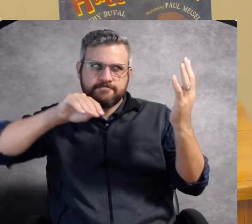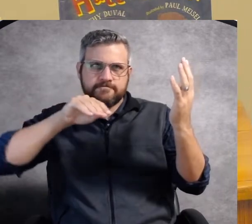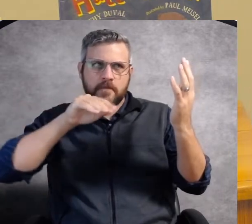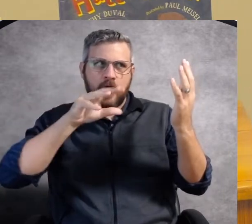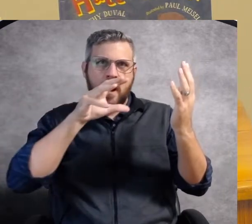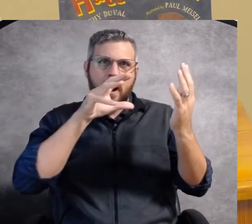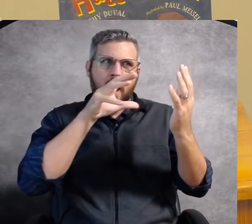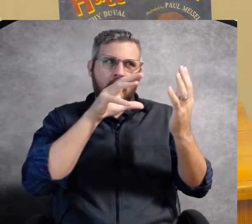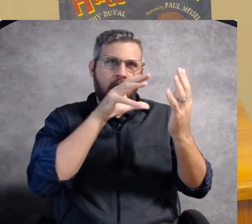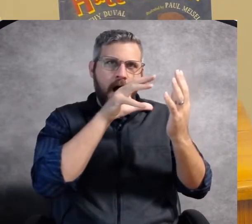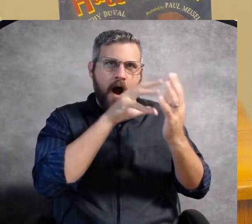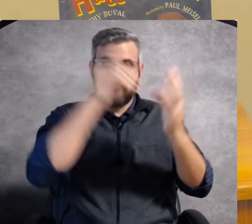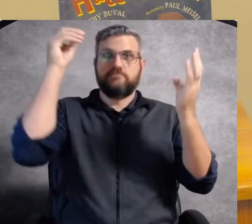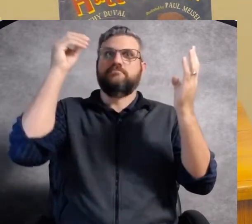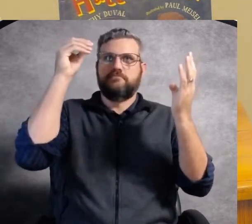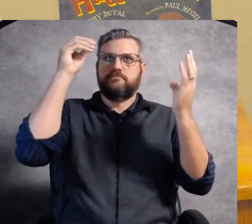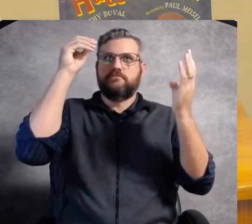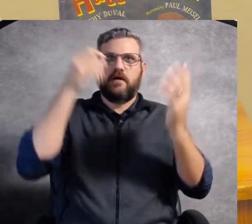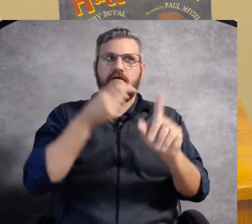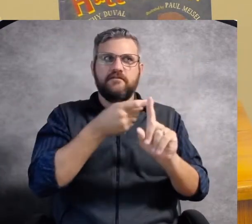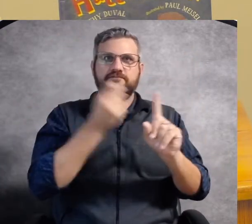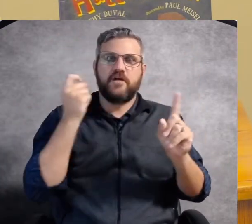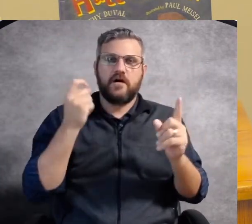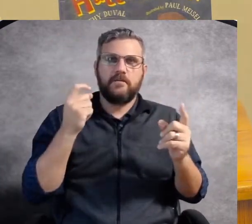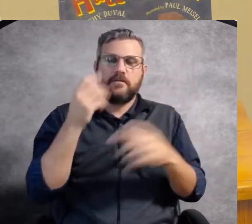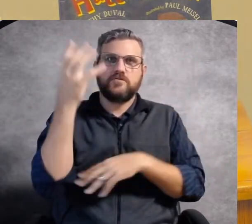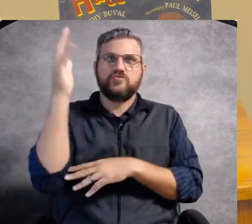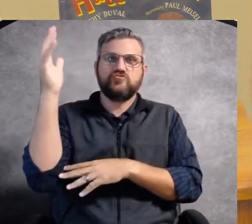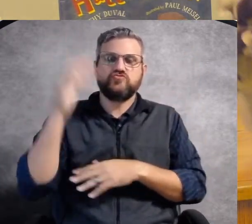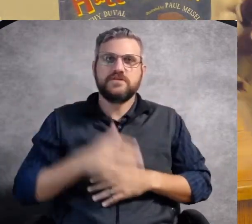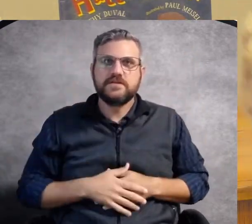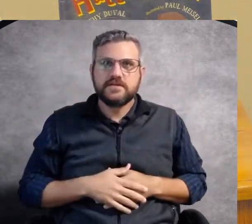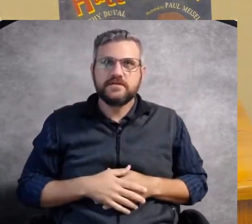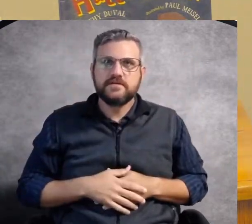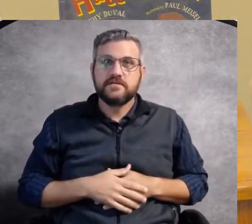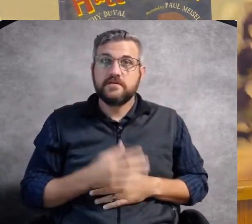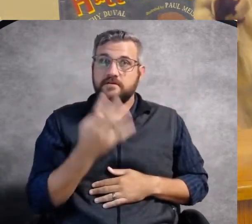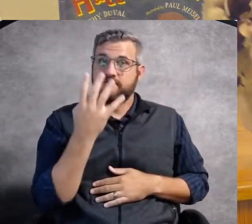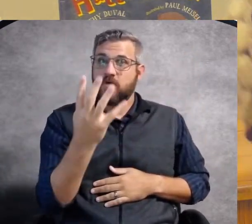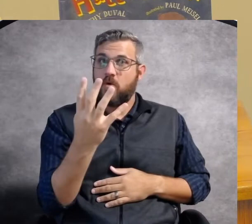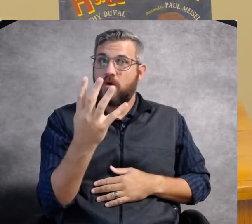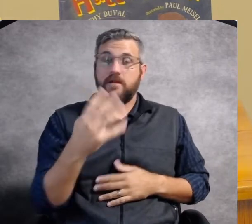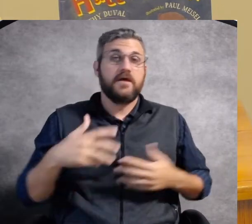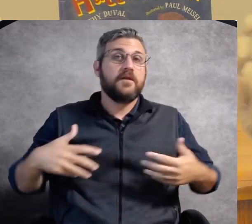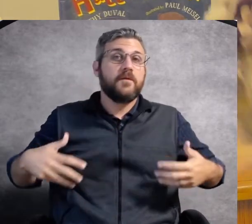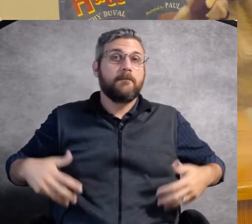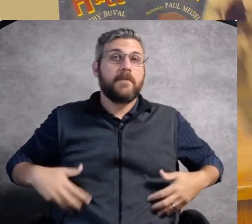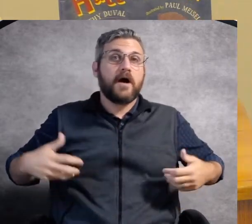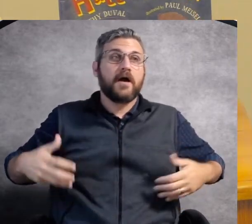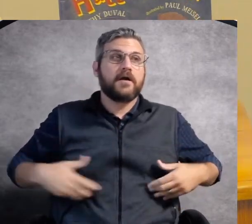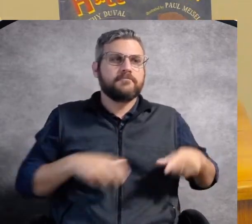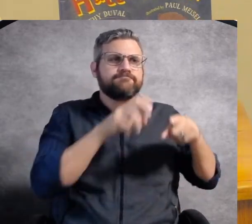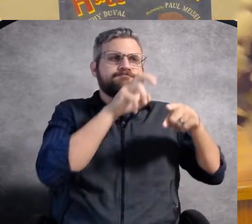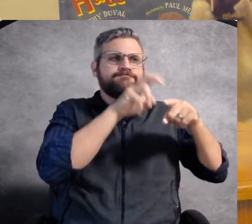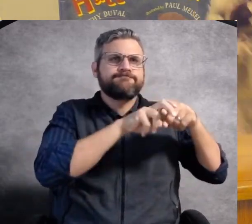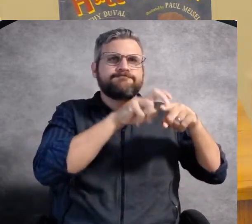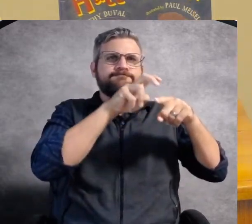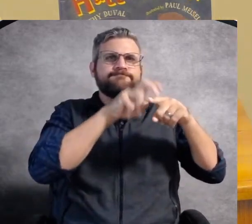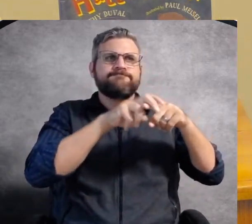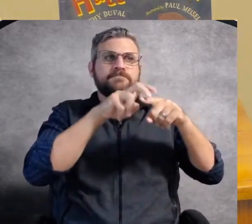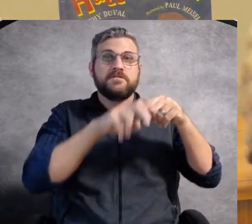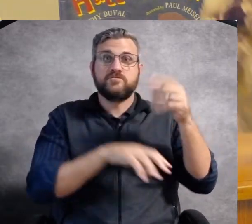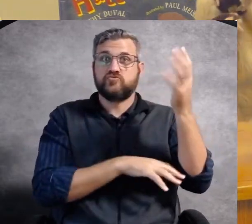quiet as can be, and snaps that monkey right out of the tree. 4